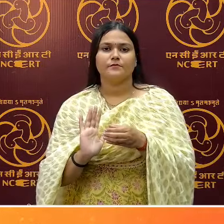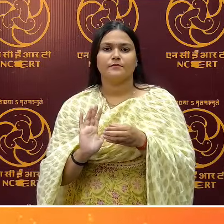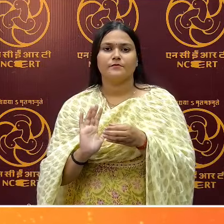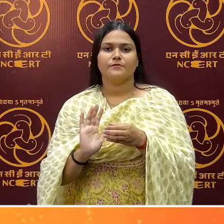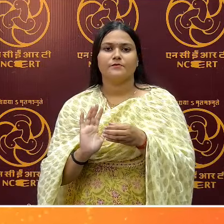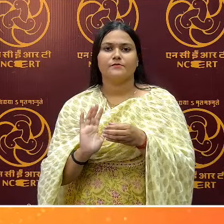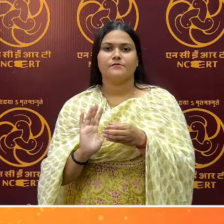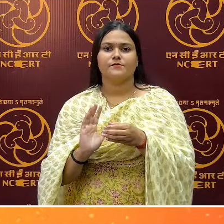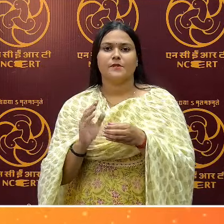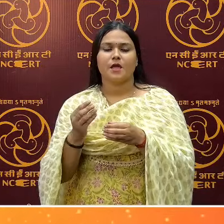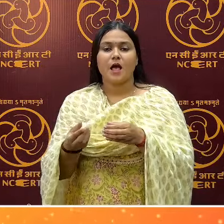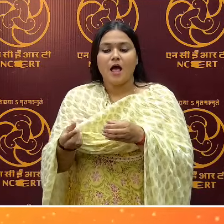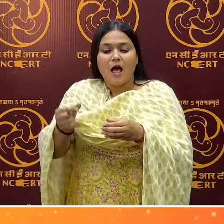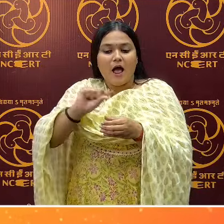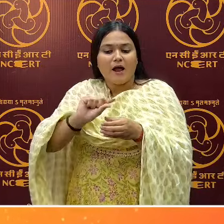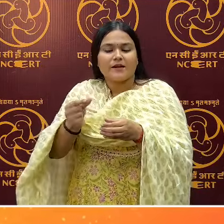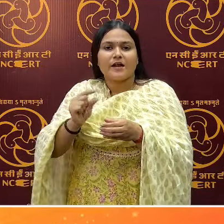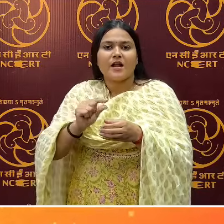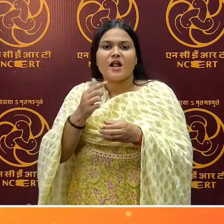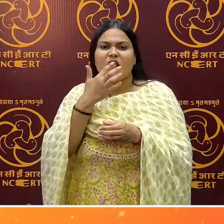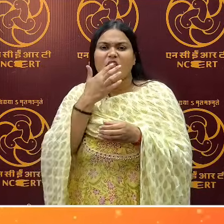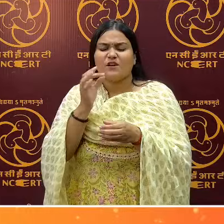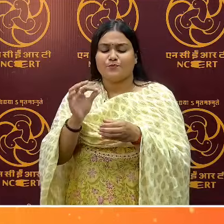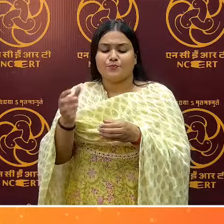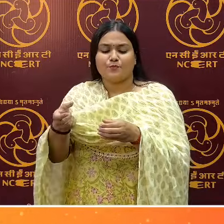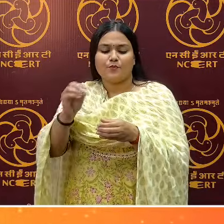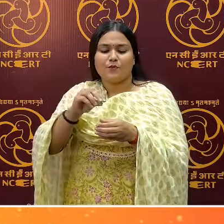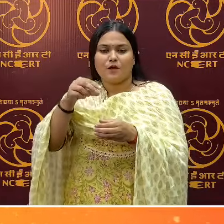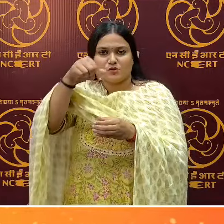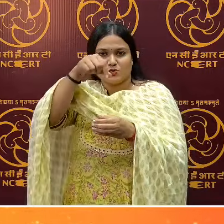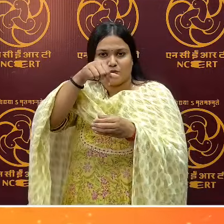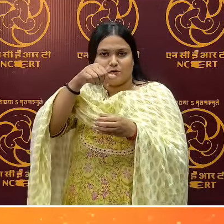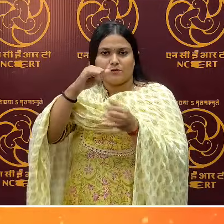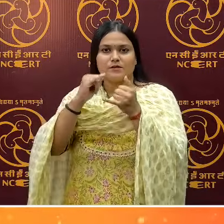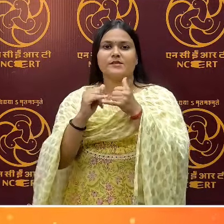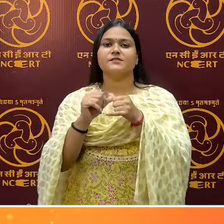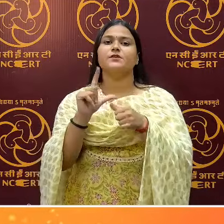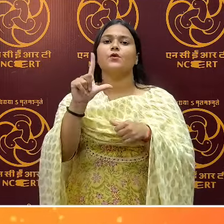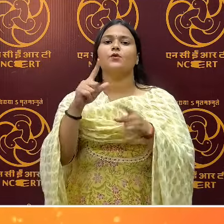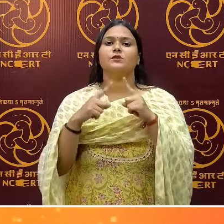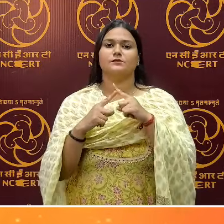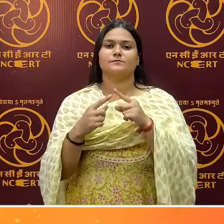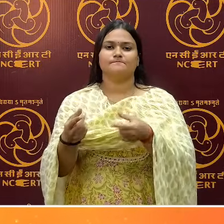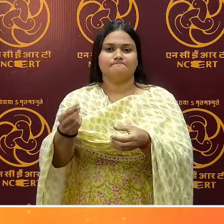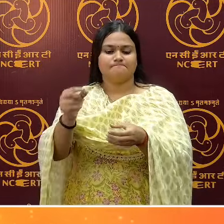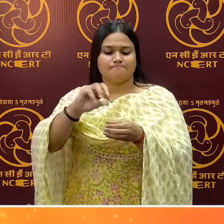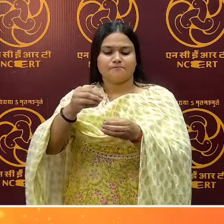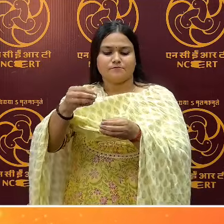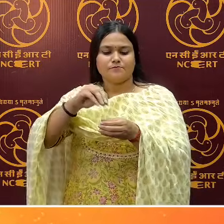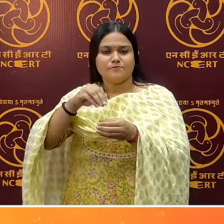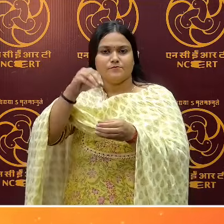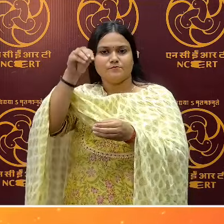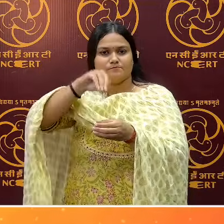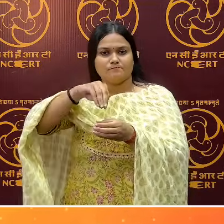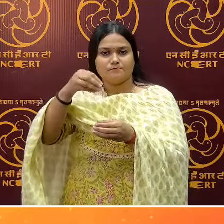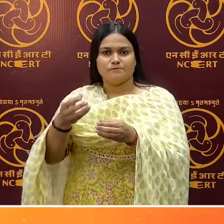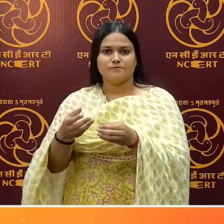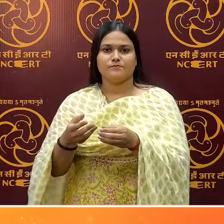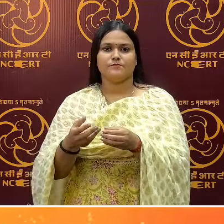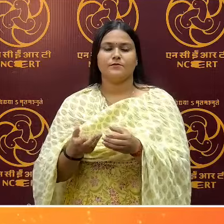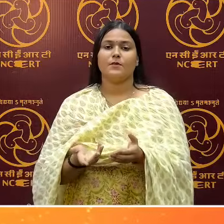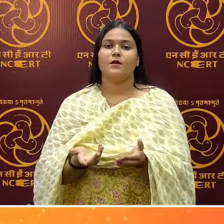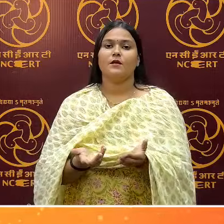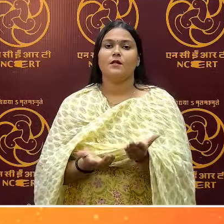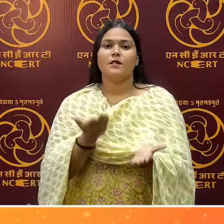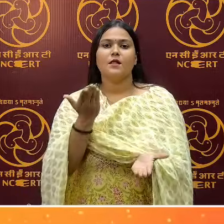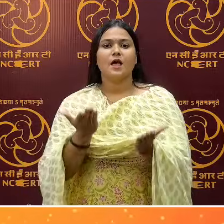And we'll add some salt to it. So we have just now learnt that lighter objects float, heavier objects